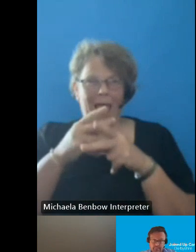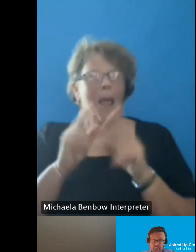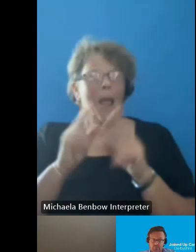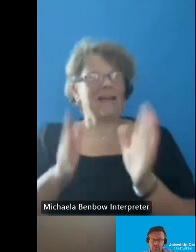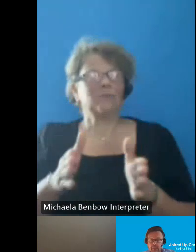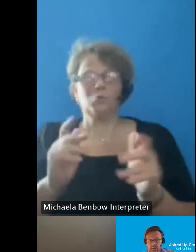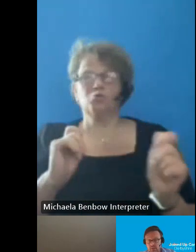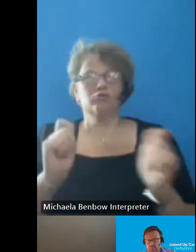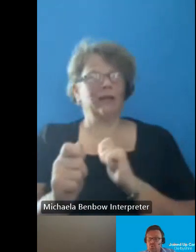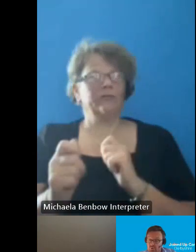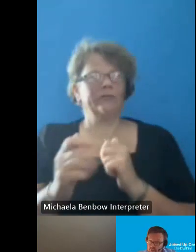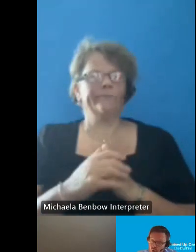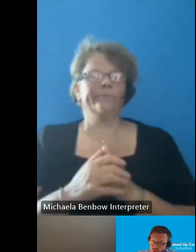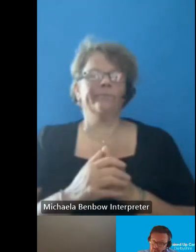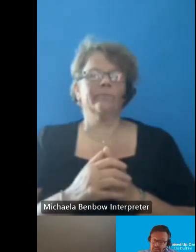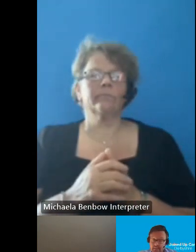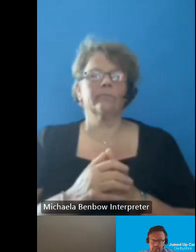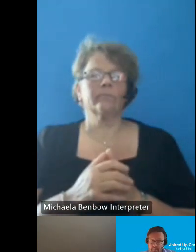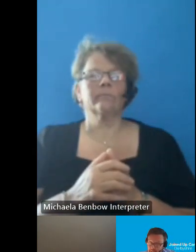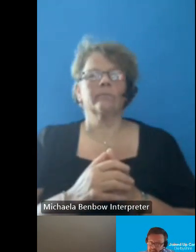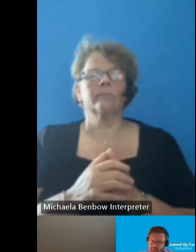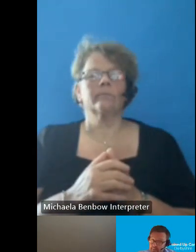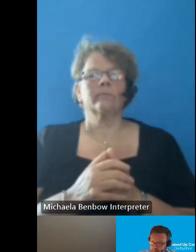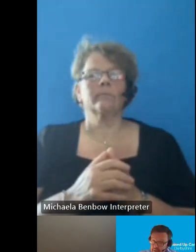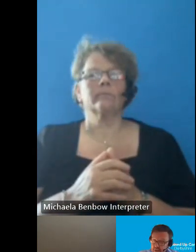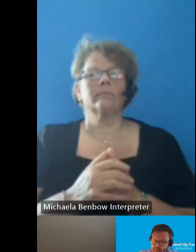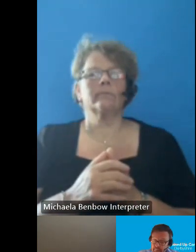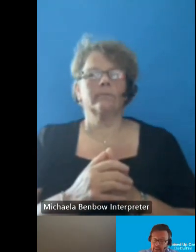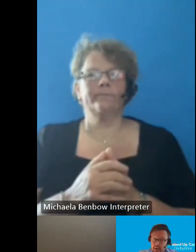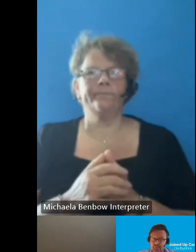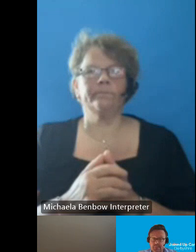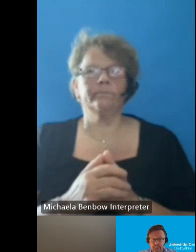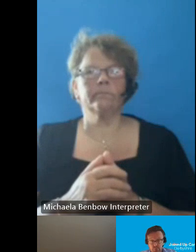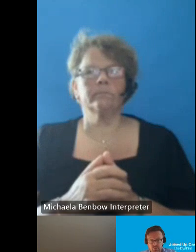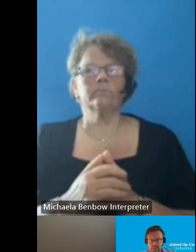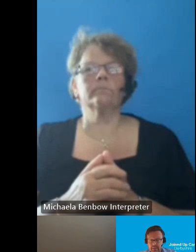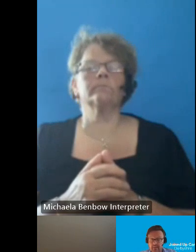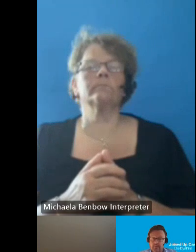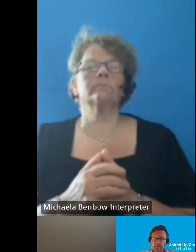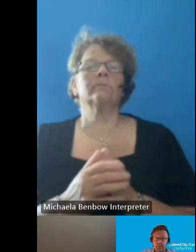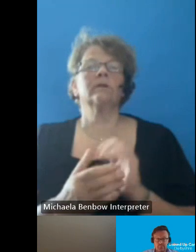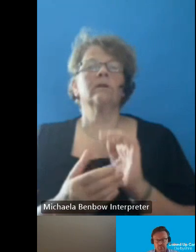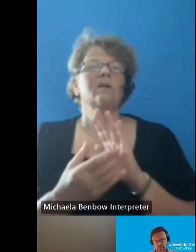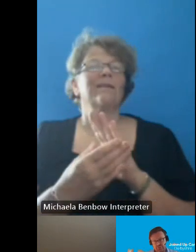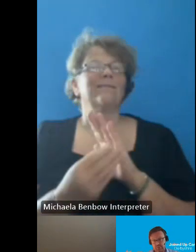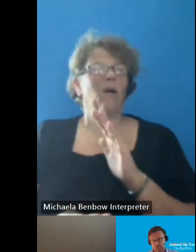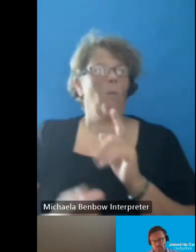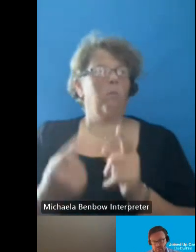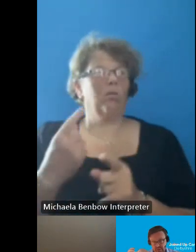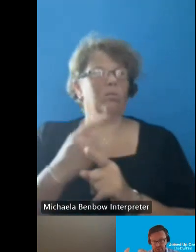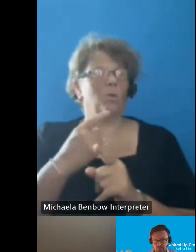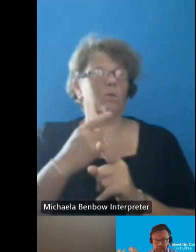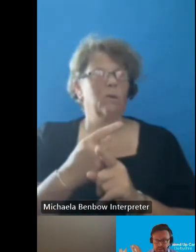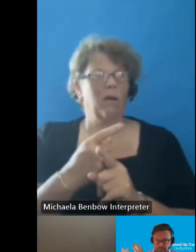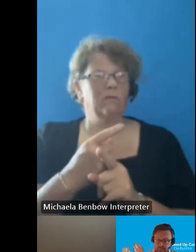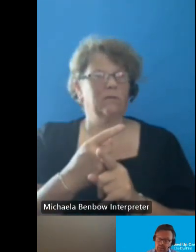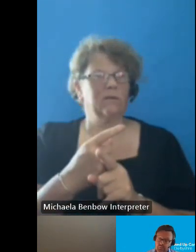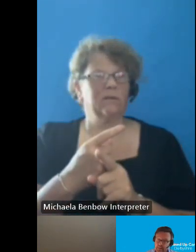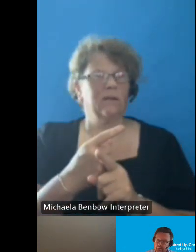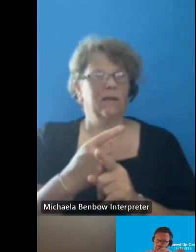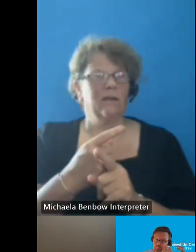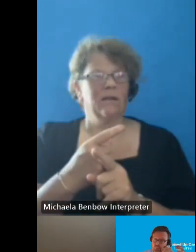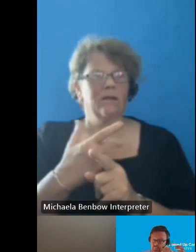for example, we've talked a lot in the past in the NHS about moving provision from the acute end